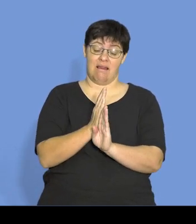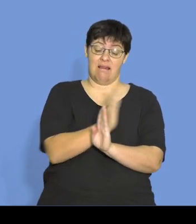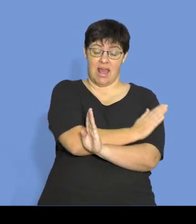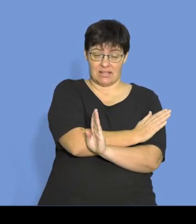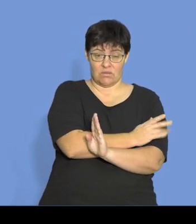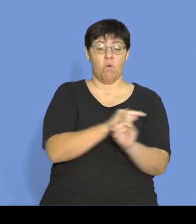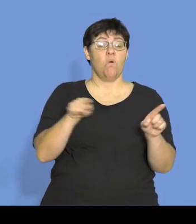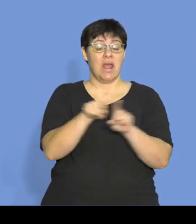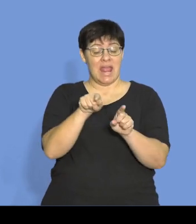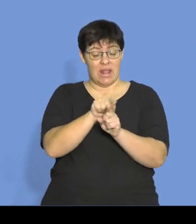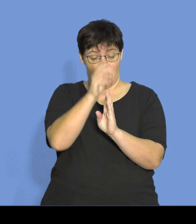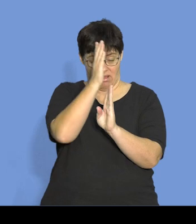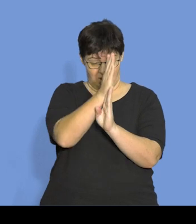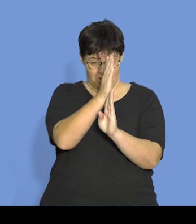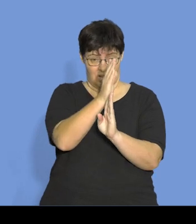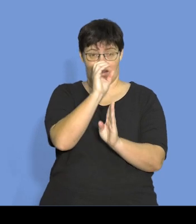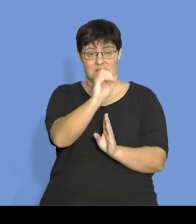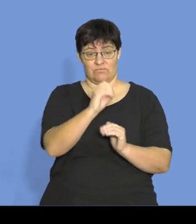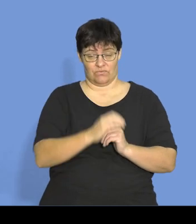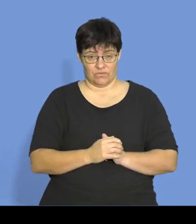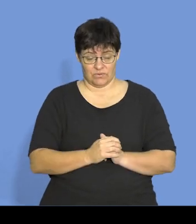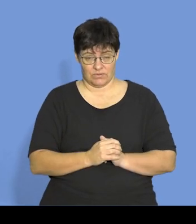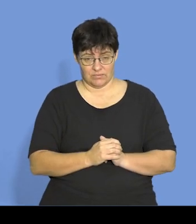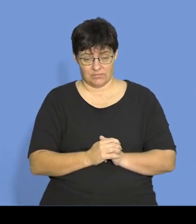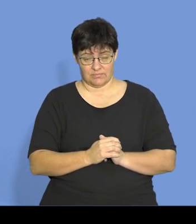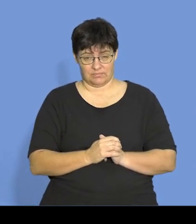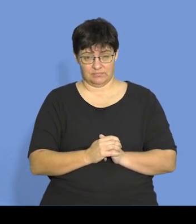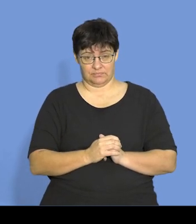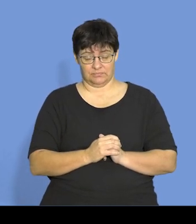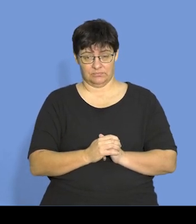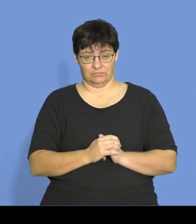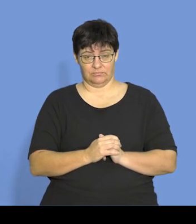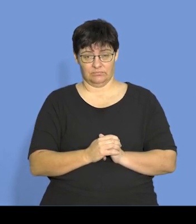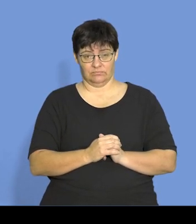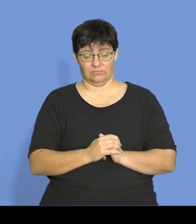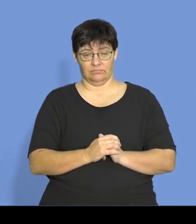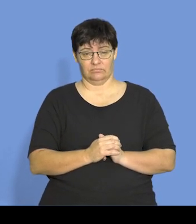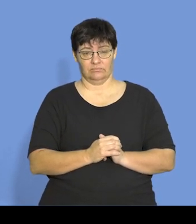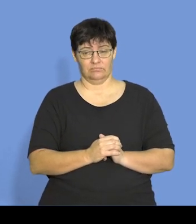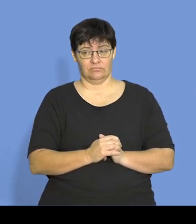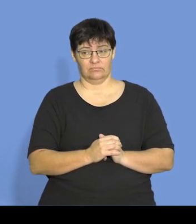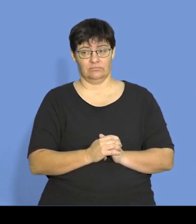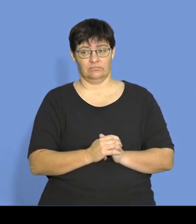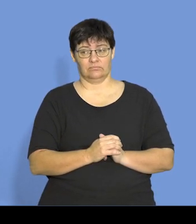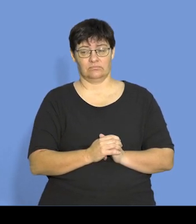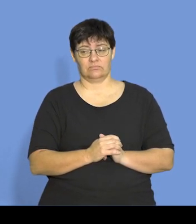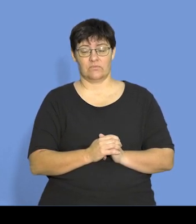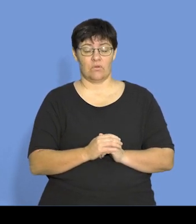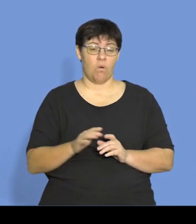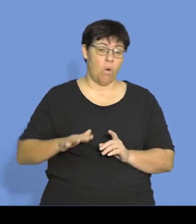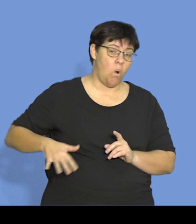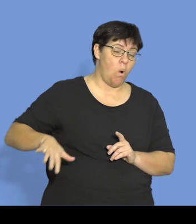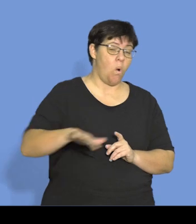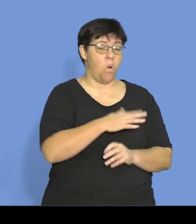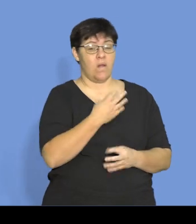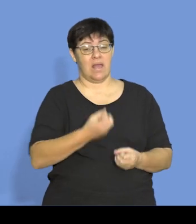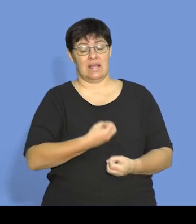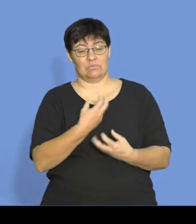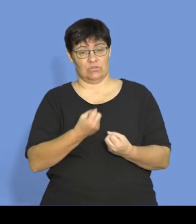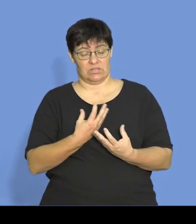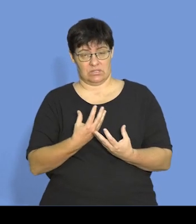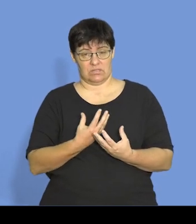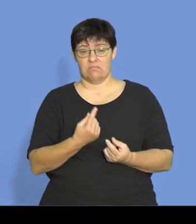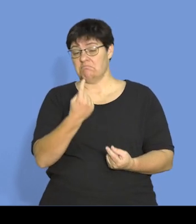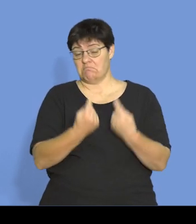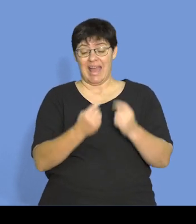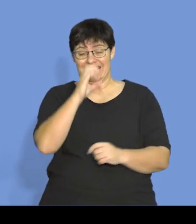less than or equal to 0. So it means this whole expression can